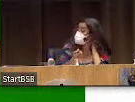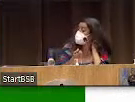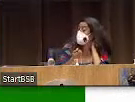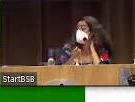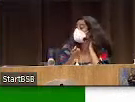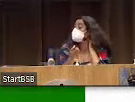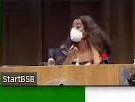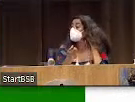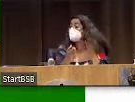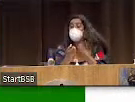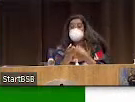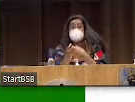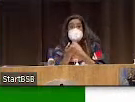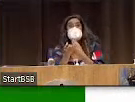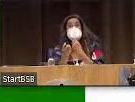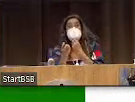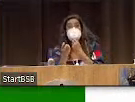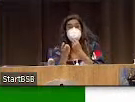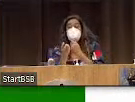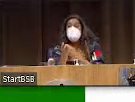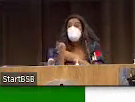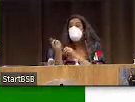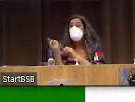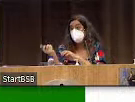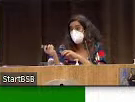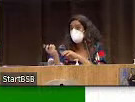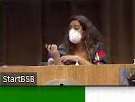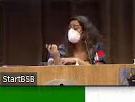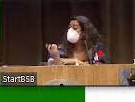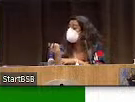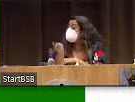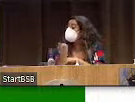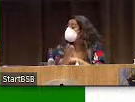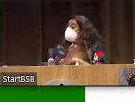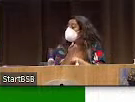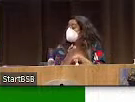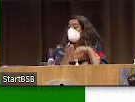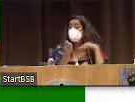diabetes, and 11% with asthma.